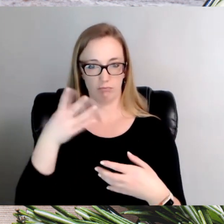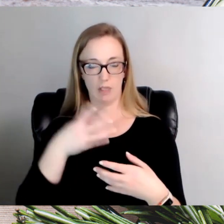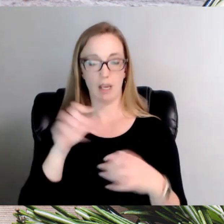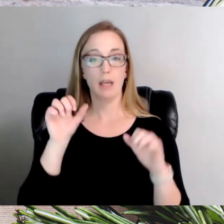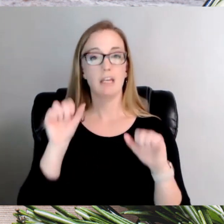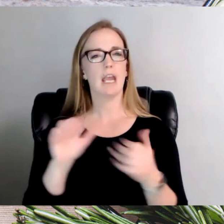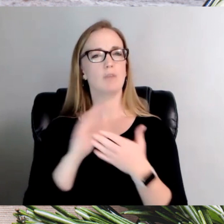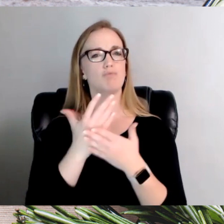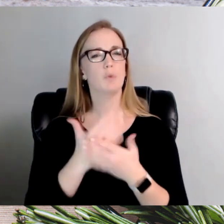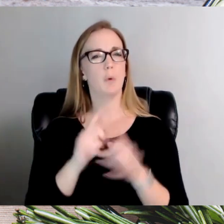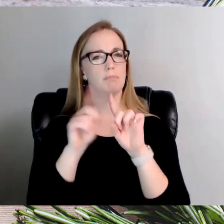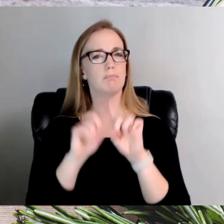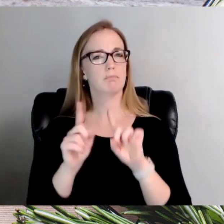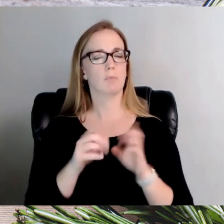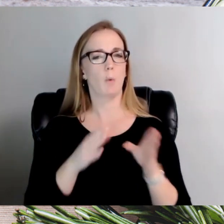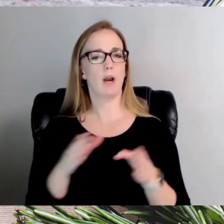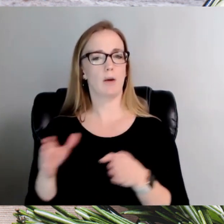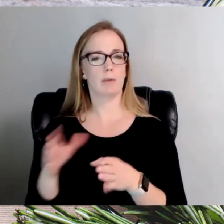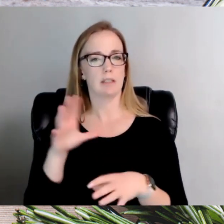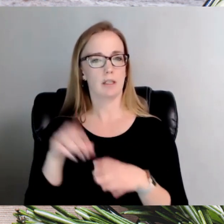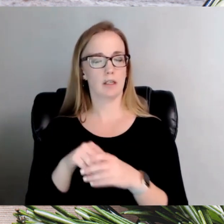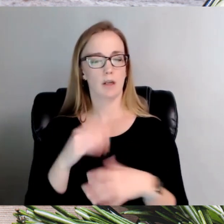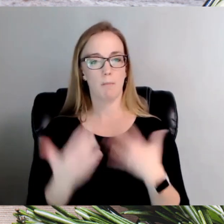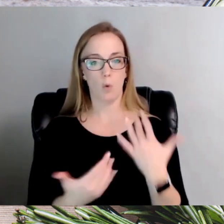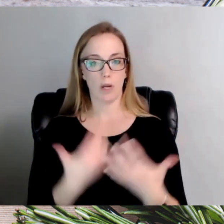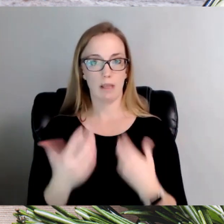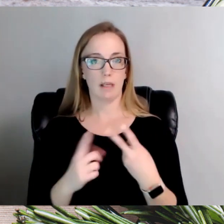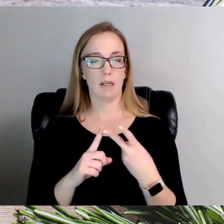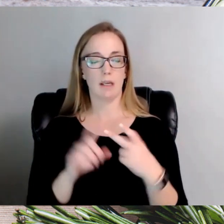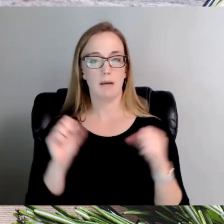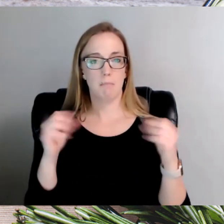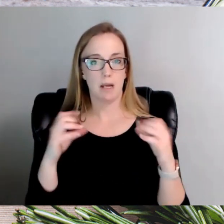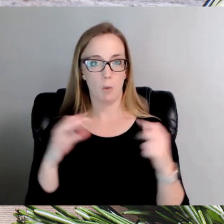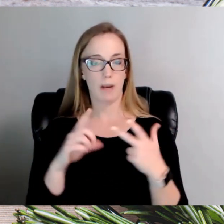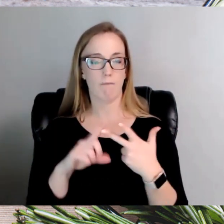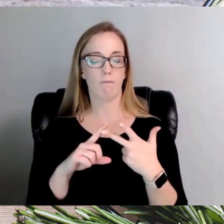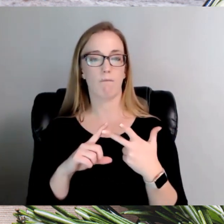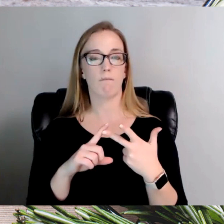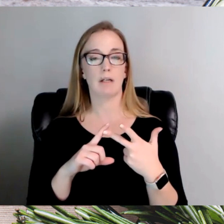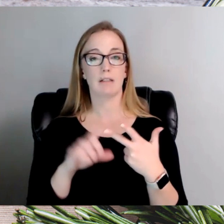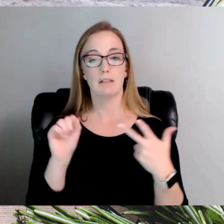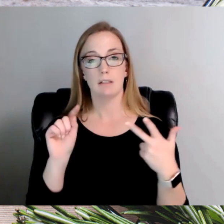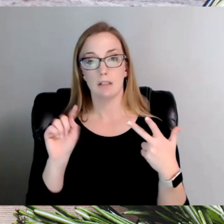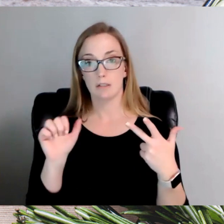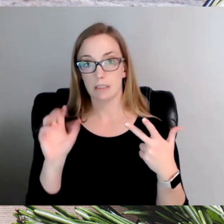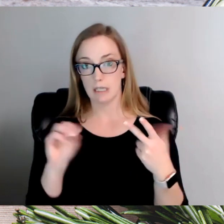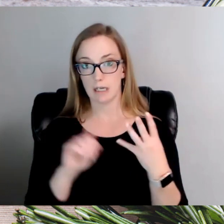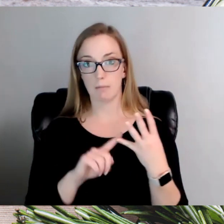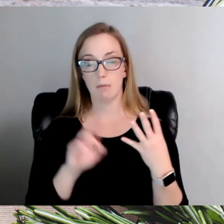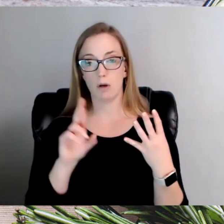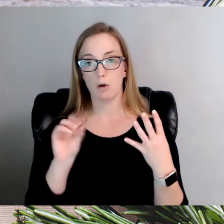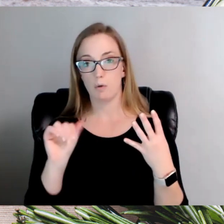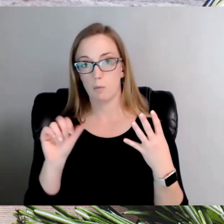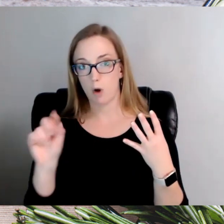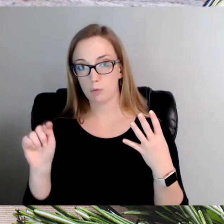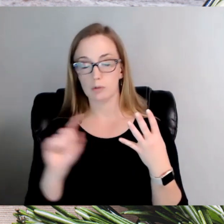sauteed our chicken in our oil with a little bit of salt and pepper to taste. So we will move